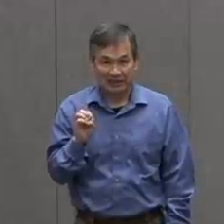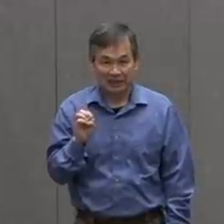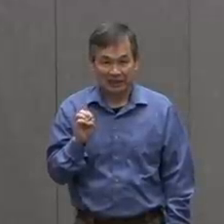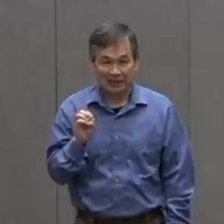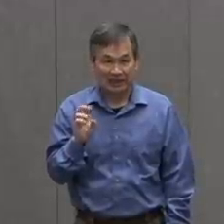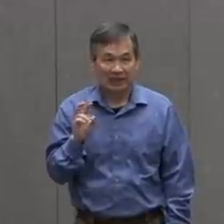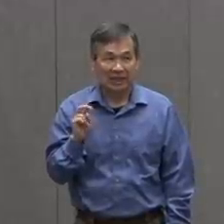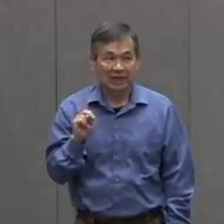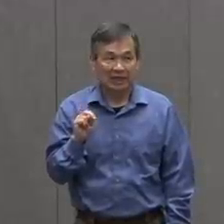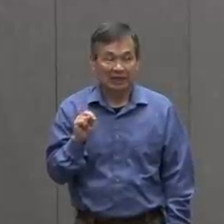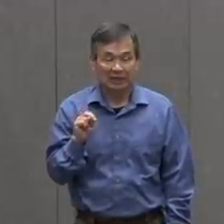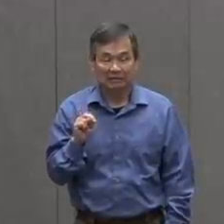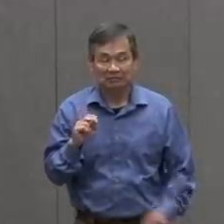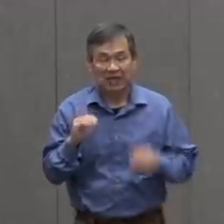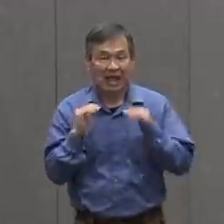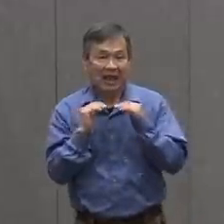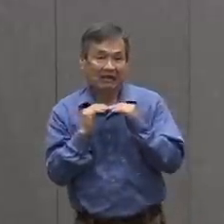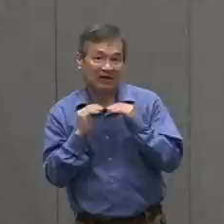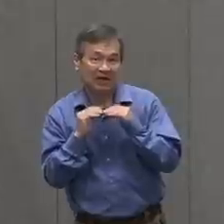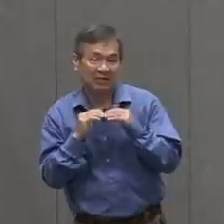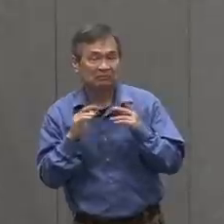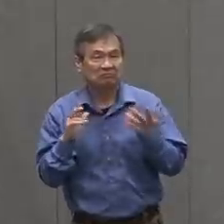N, even.